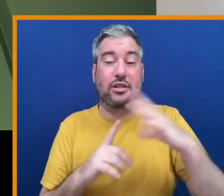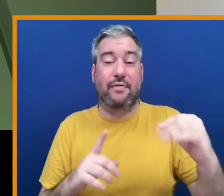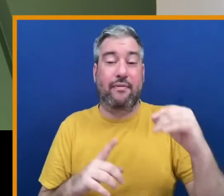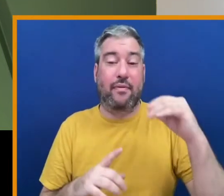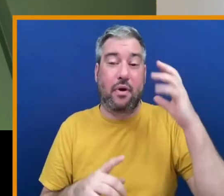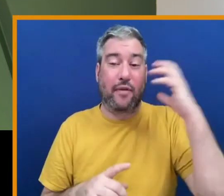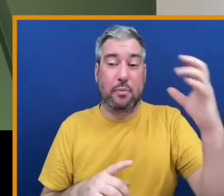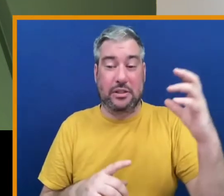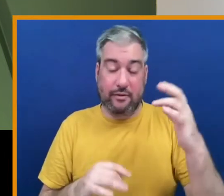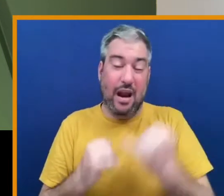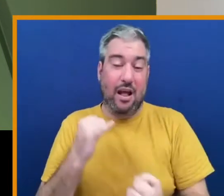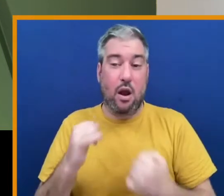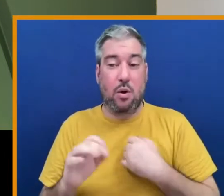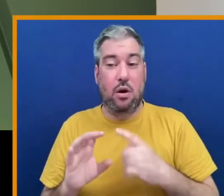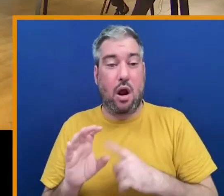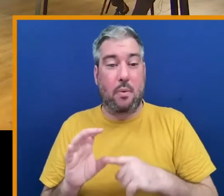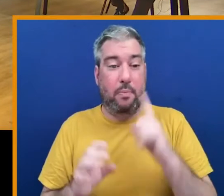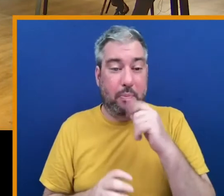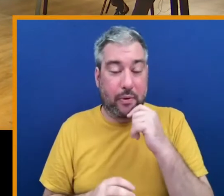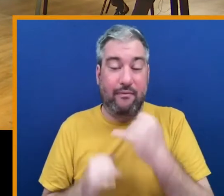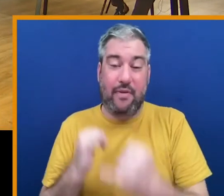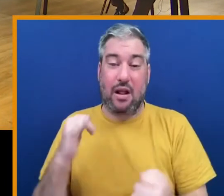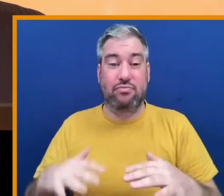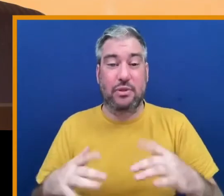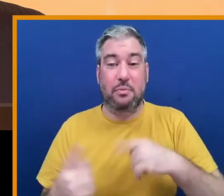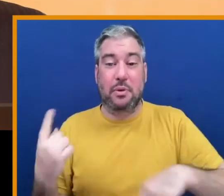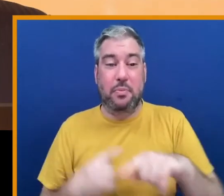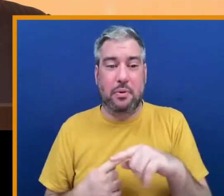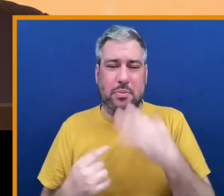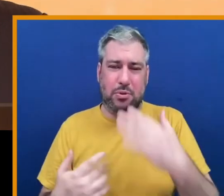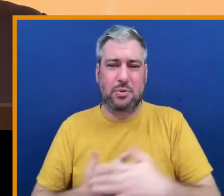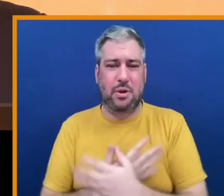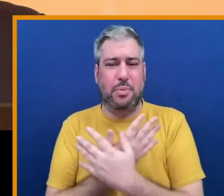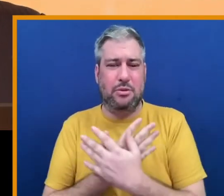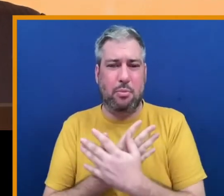them and vote for this motion. Thank you.